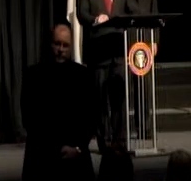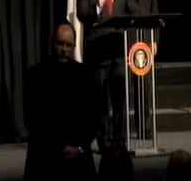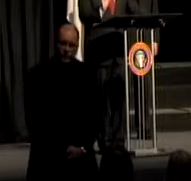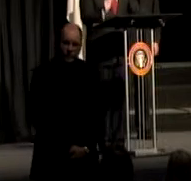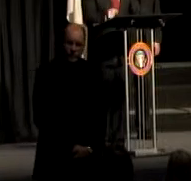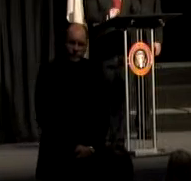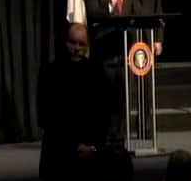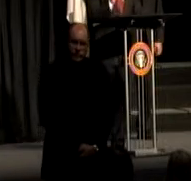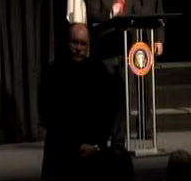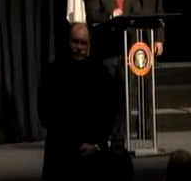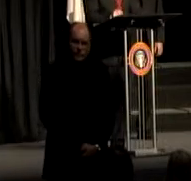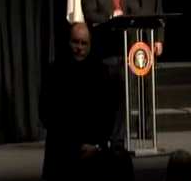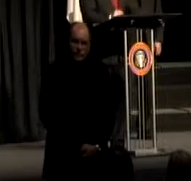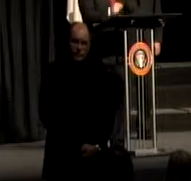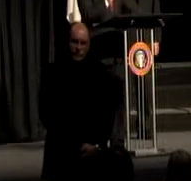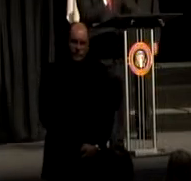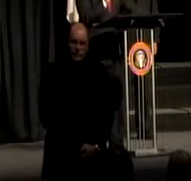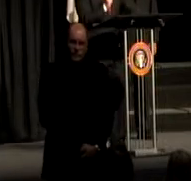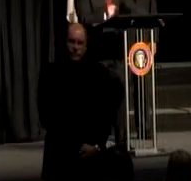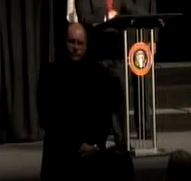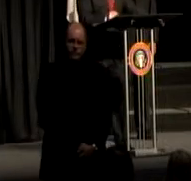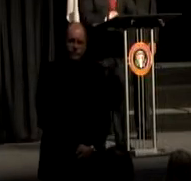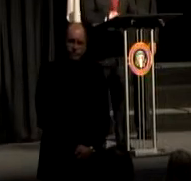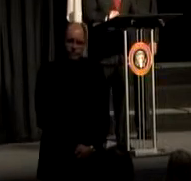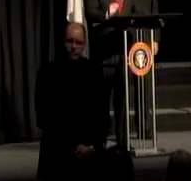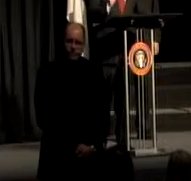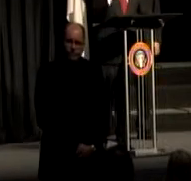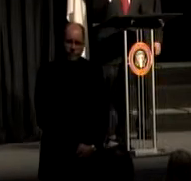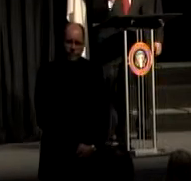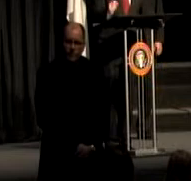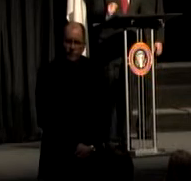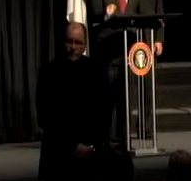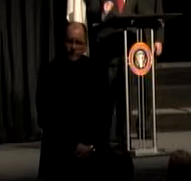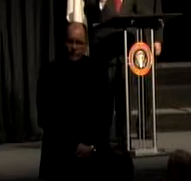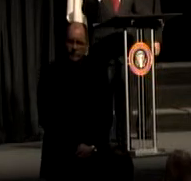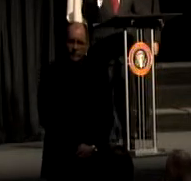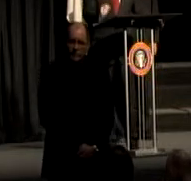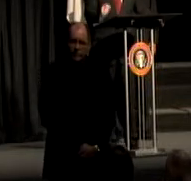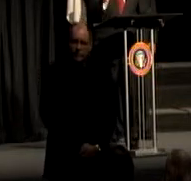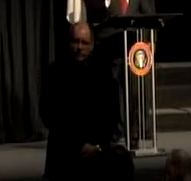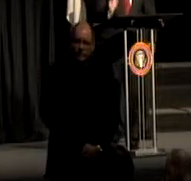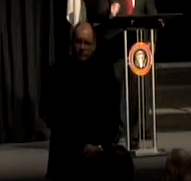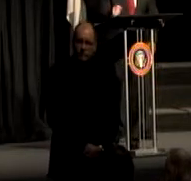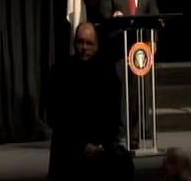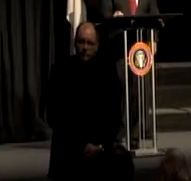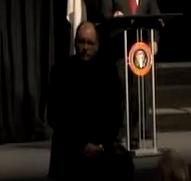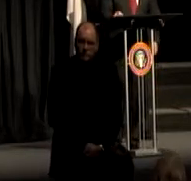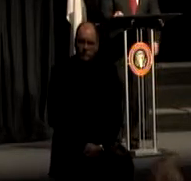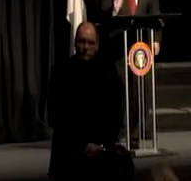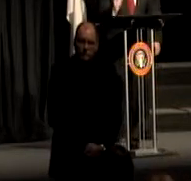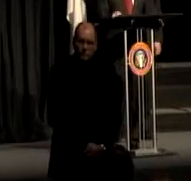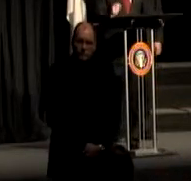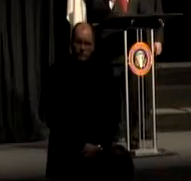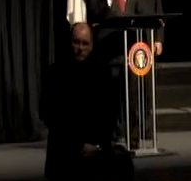that everything that we teach and everything that we say everything that we hold on to is through the very word of